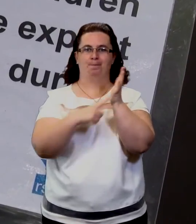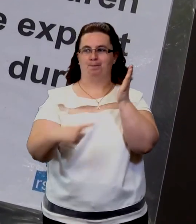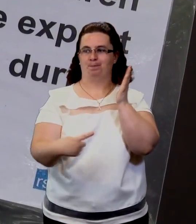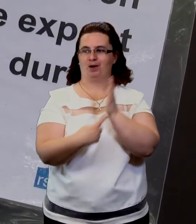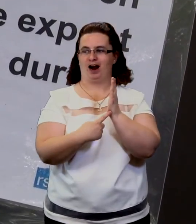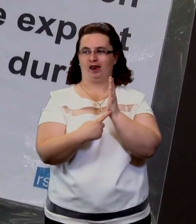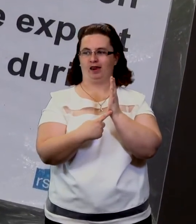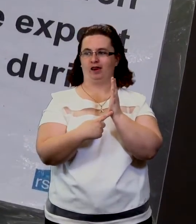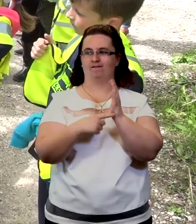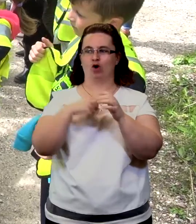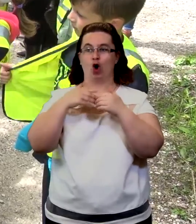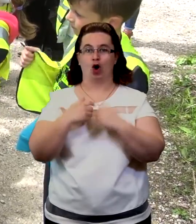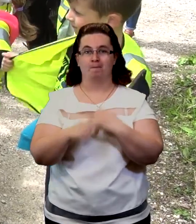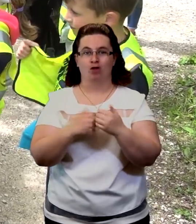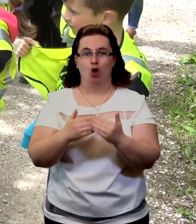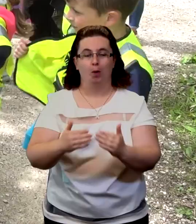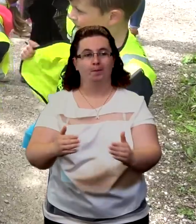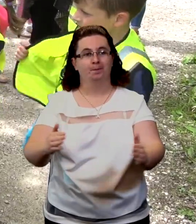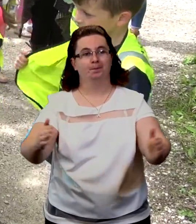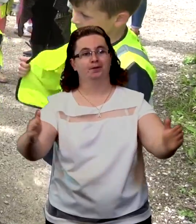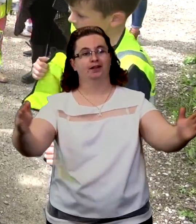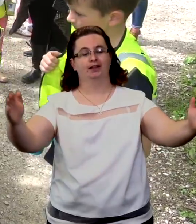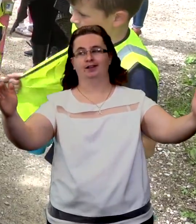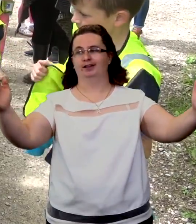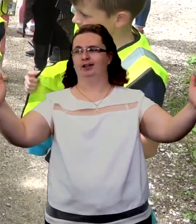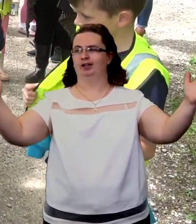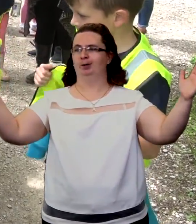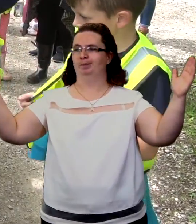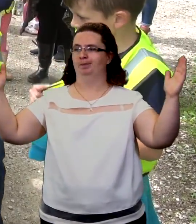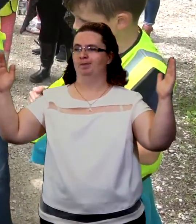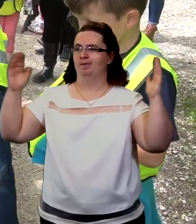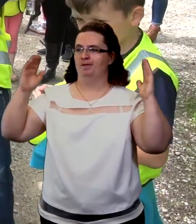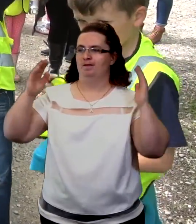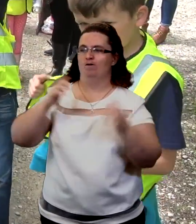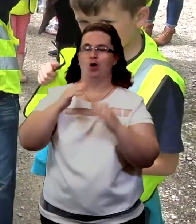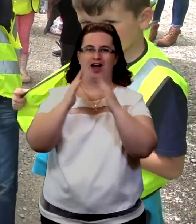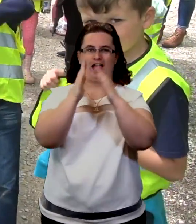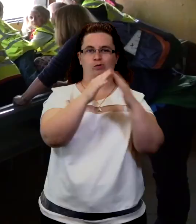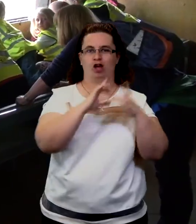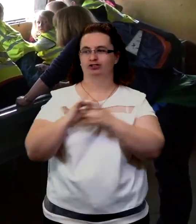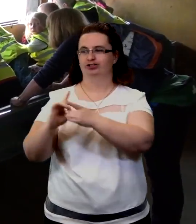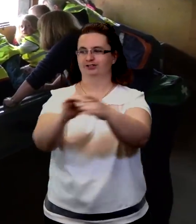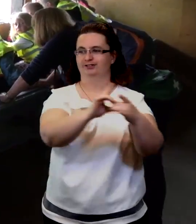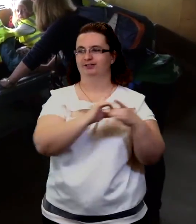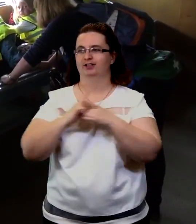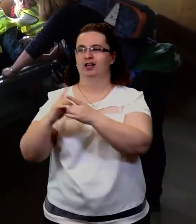show these people who are in the hide how sensible people from the Wirral can be.